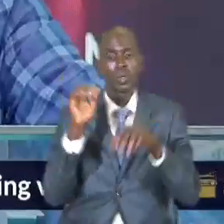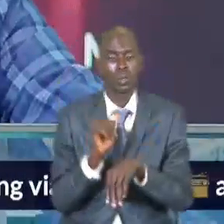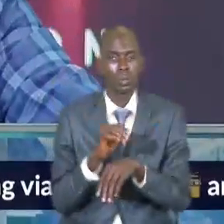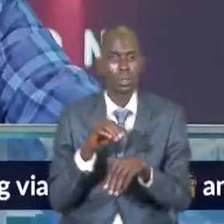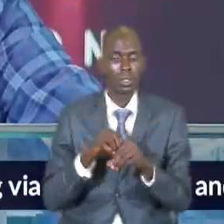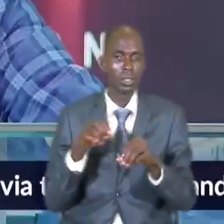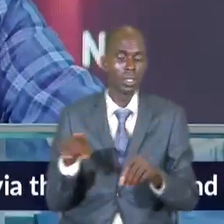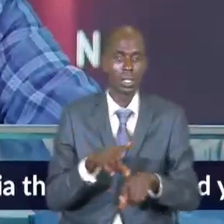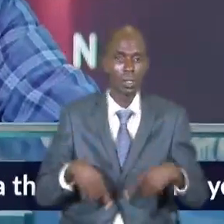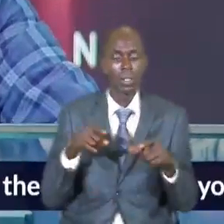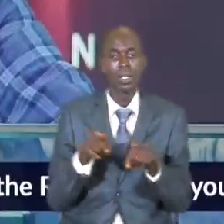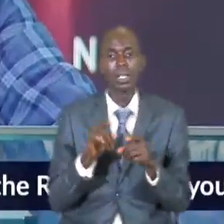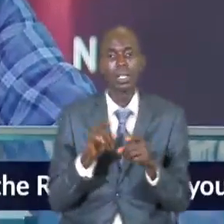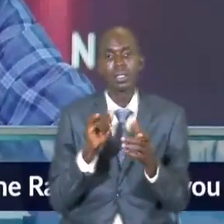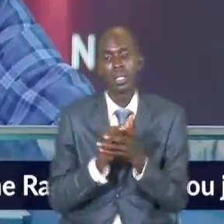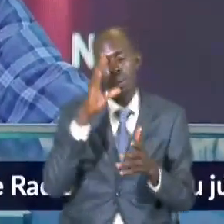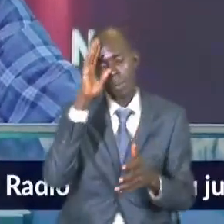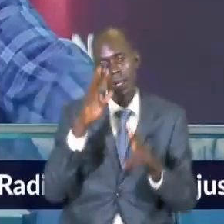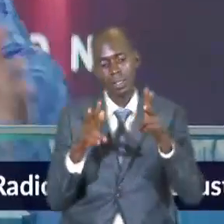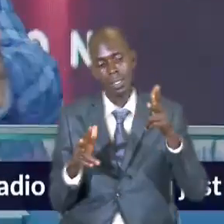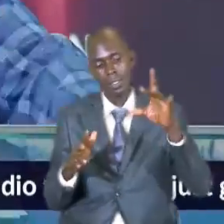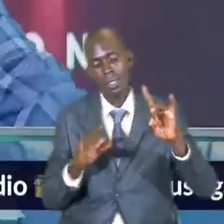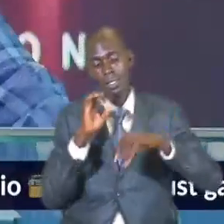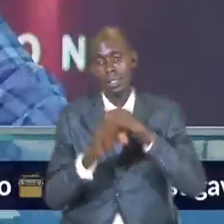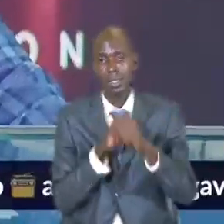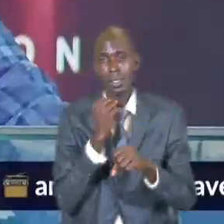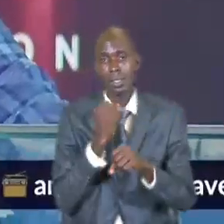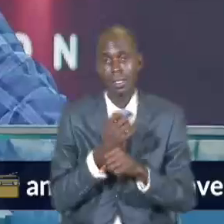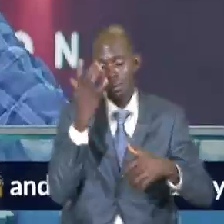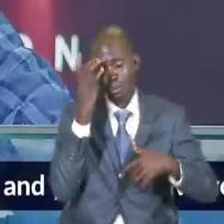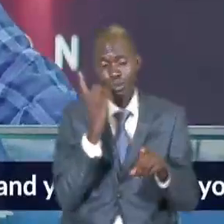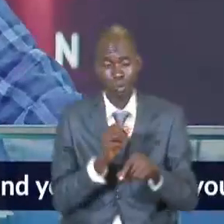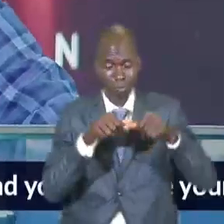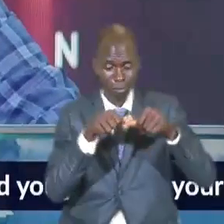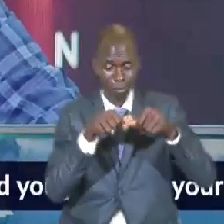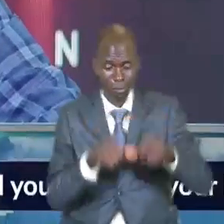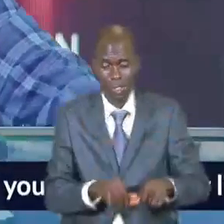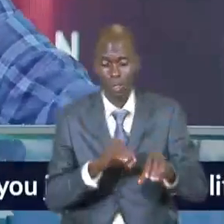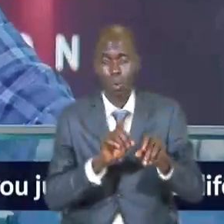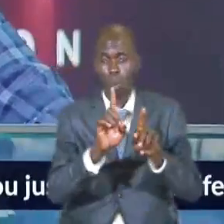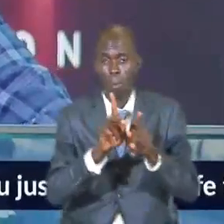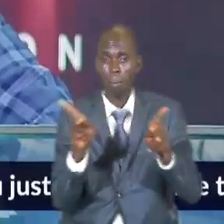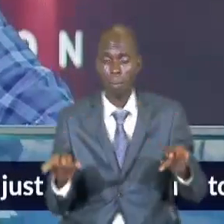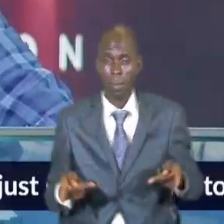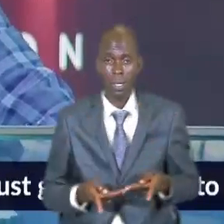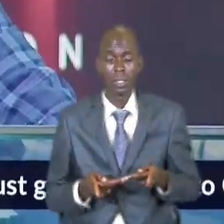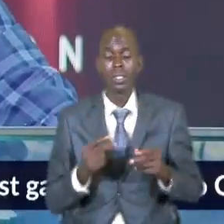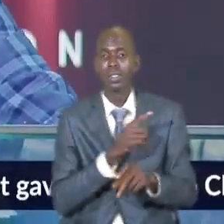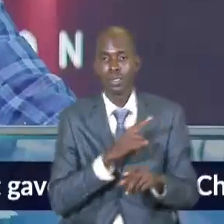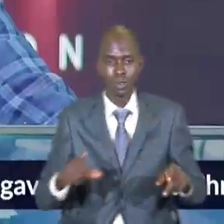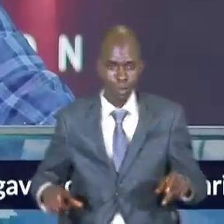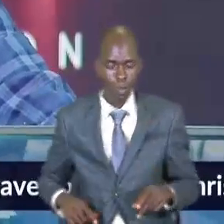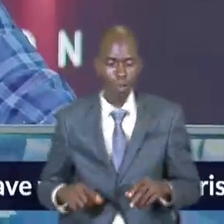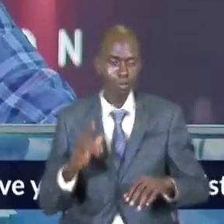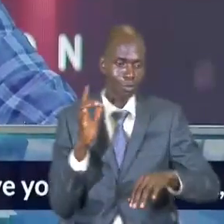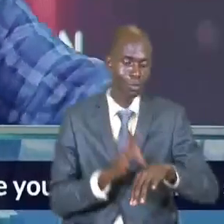sick man, sick for 38 years, just lying there. The Lord interrupted him. He